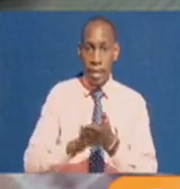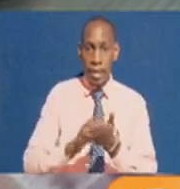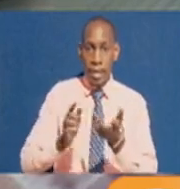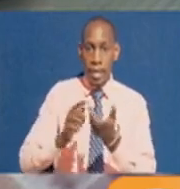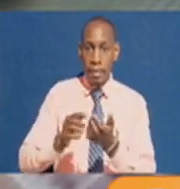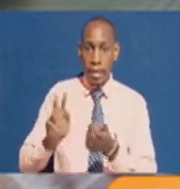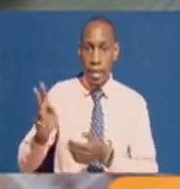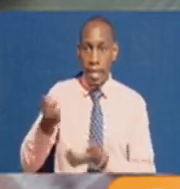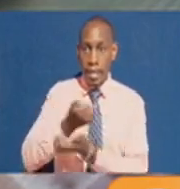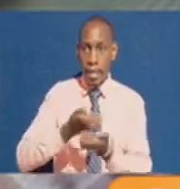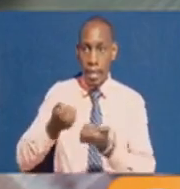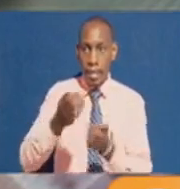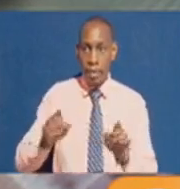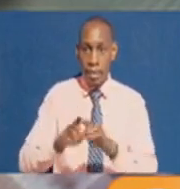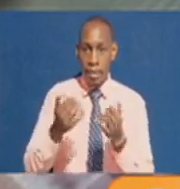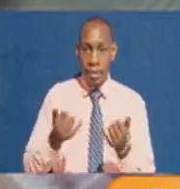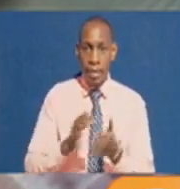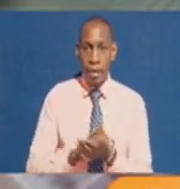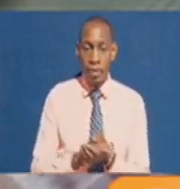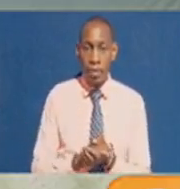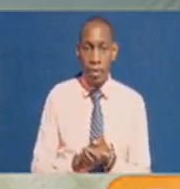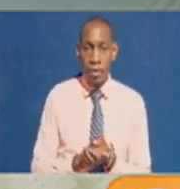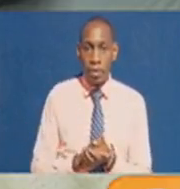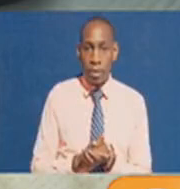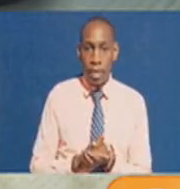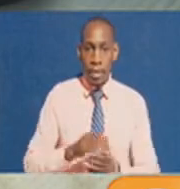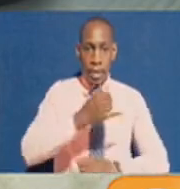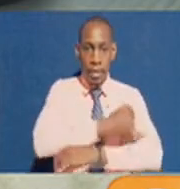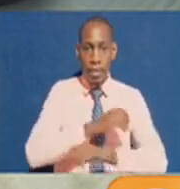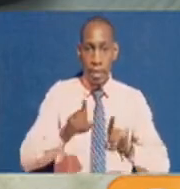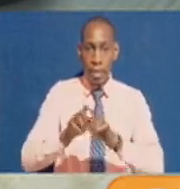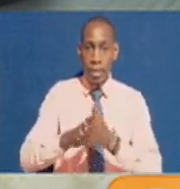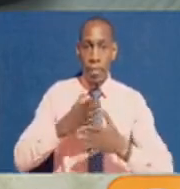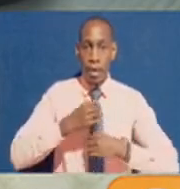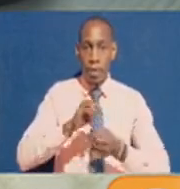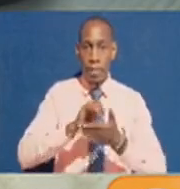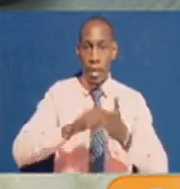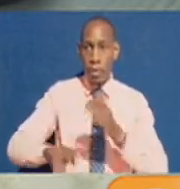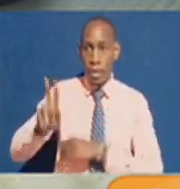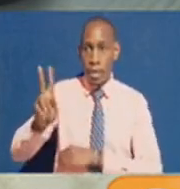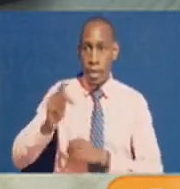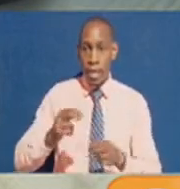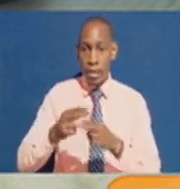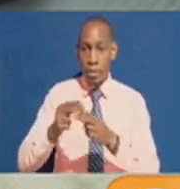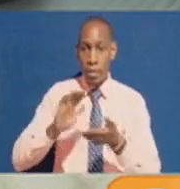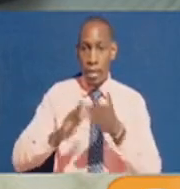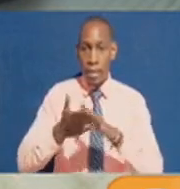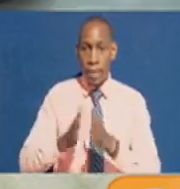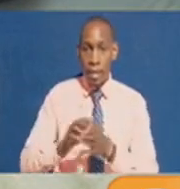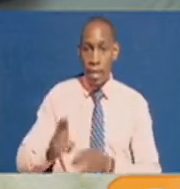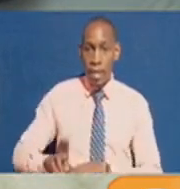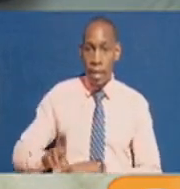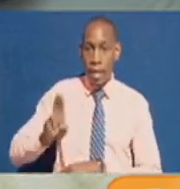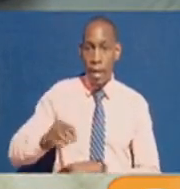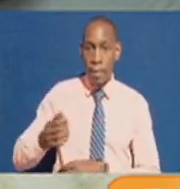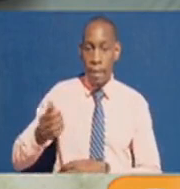Kenya's economy. And now the Bretton Woods institutions are confident that Kenya will soon become an upper